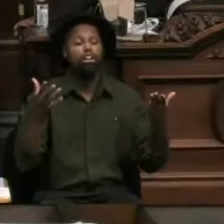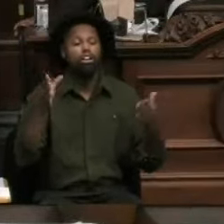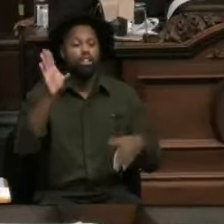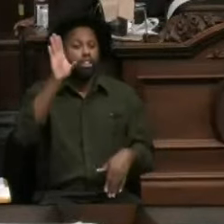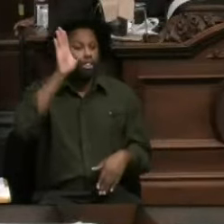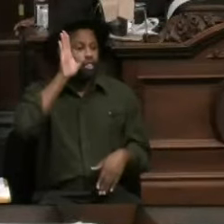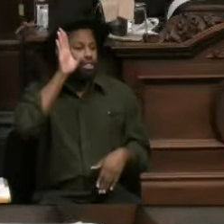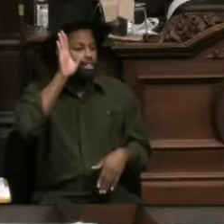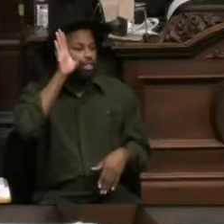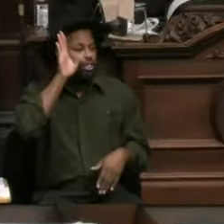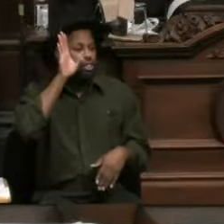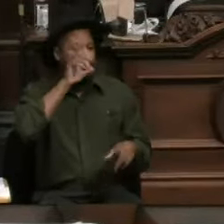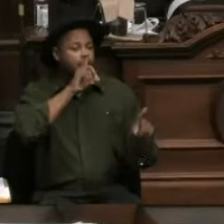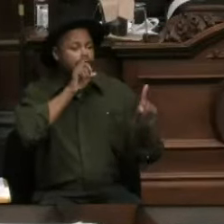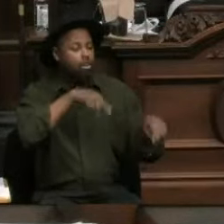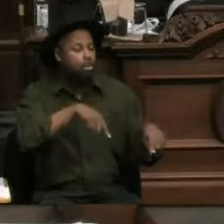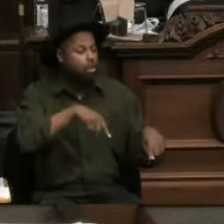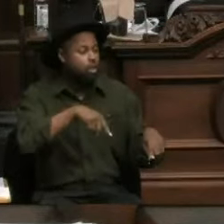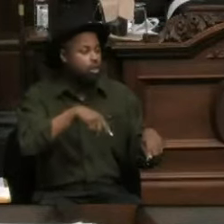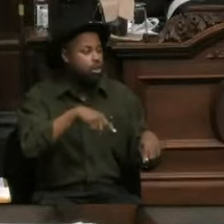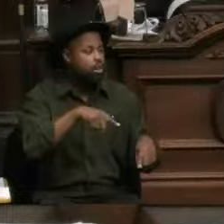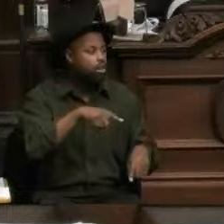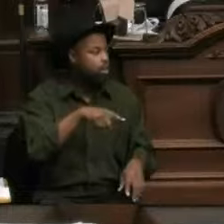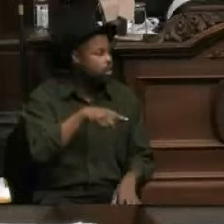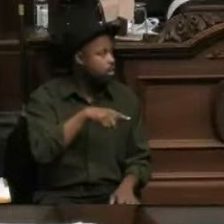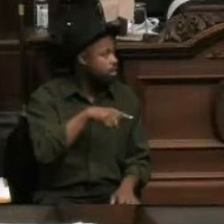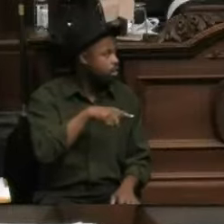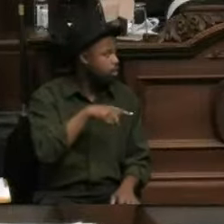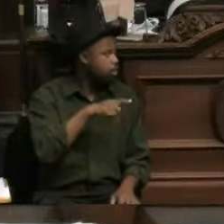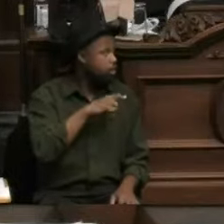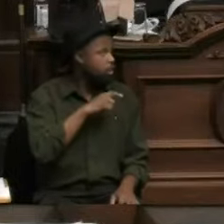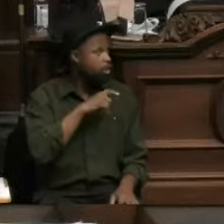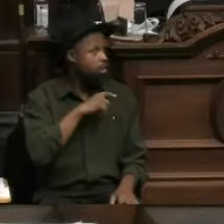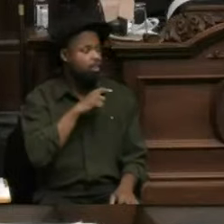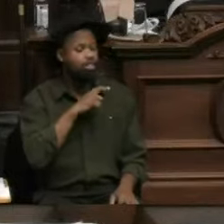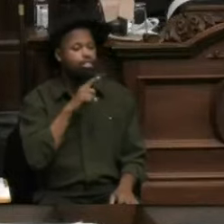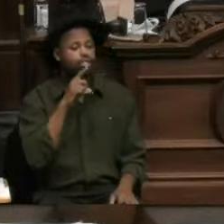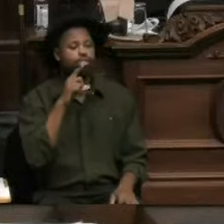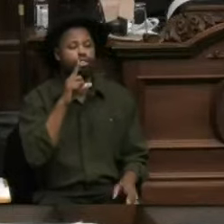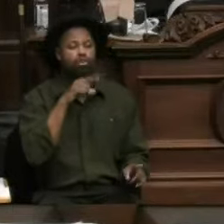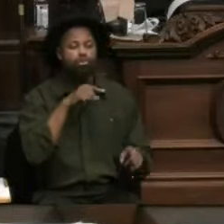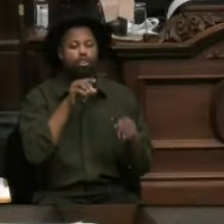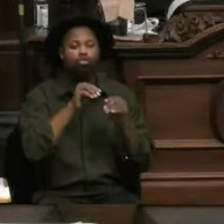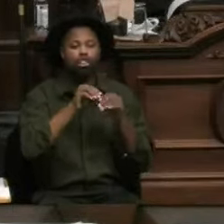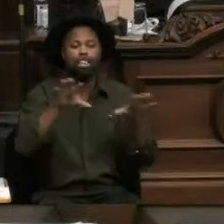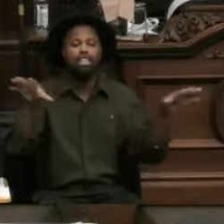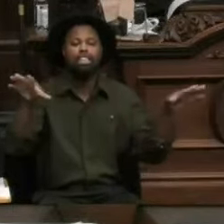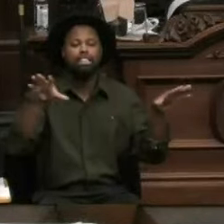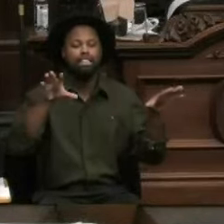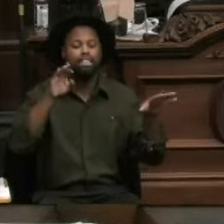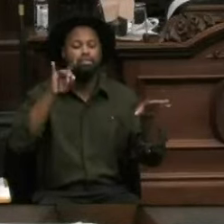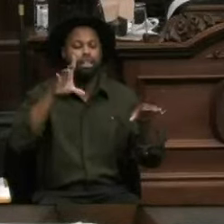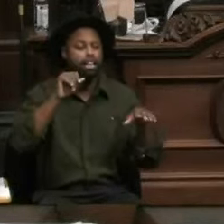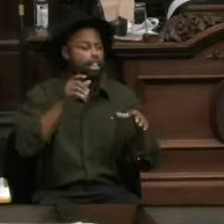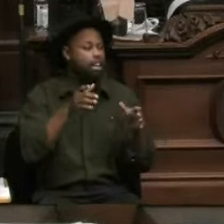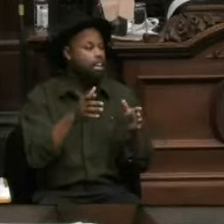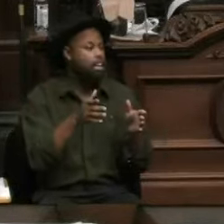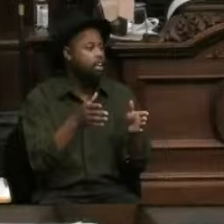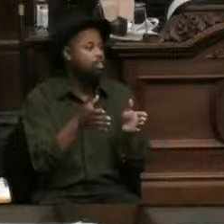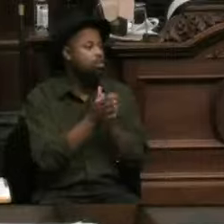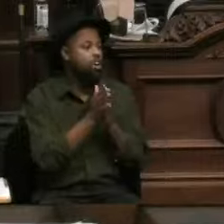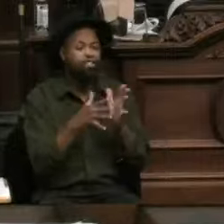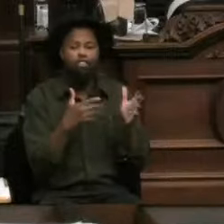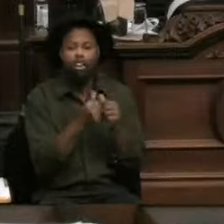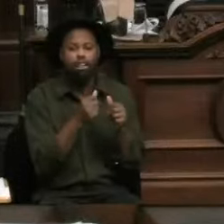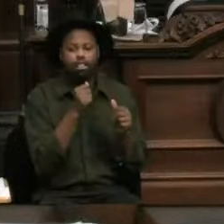fire department report, the All Things Diverse report being released to the media. And the question for follow-up, and doesn't have to be now, is whether